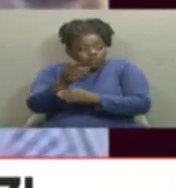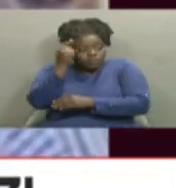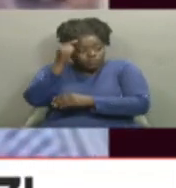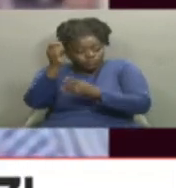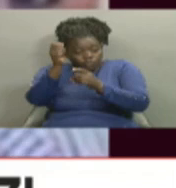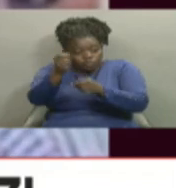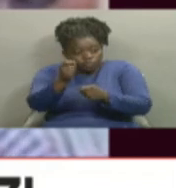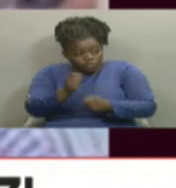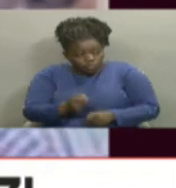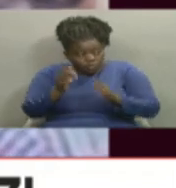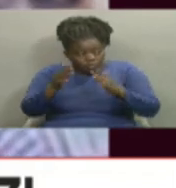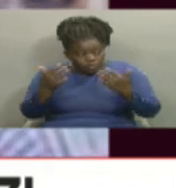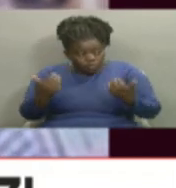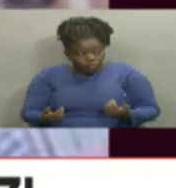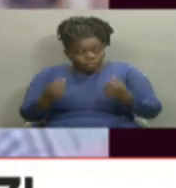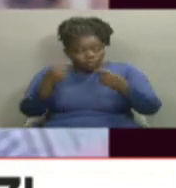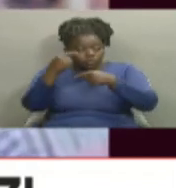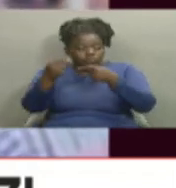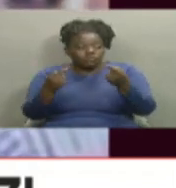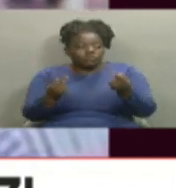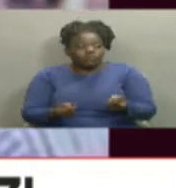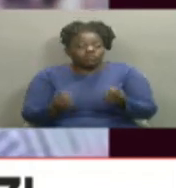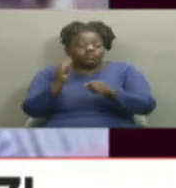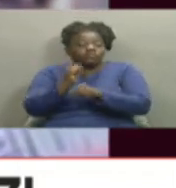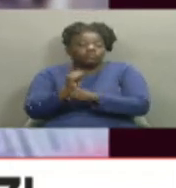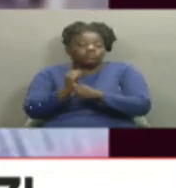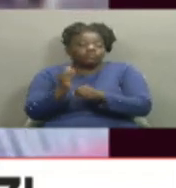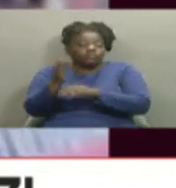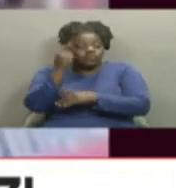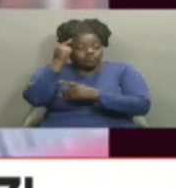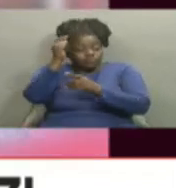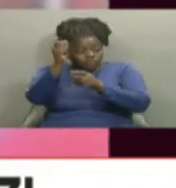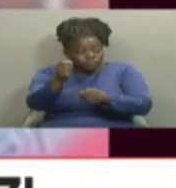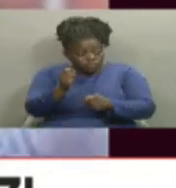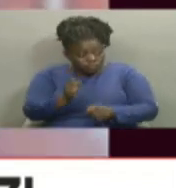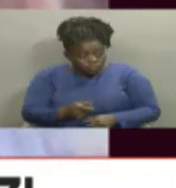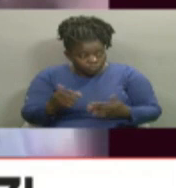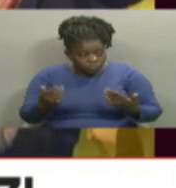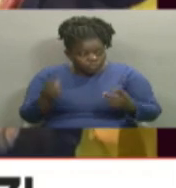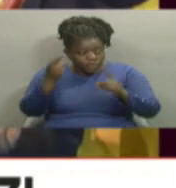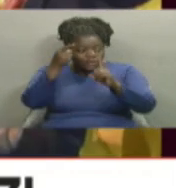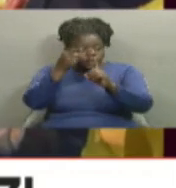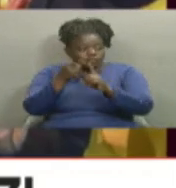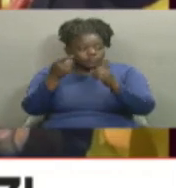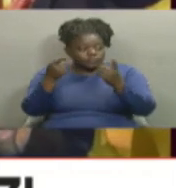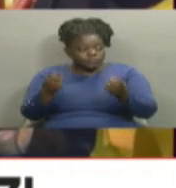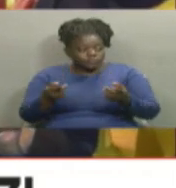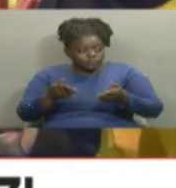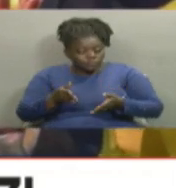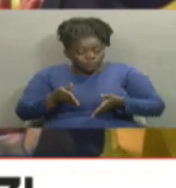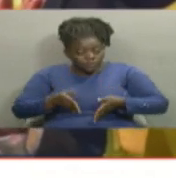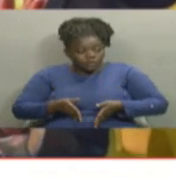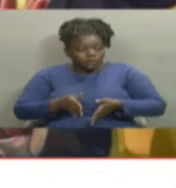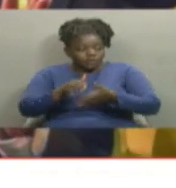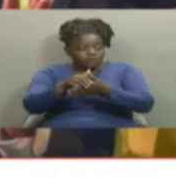Agriculture, and therefore I will continue to discharge the responsibilities of the Minister for Agriculture until... Ruto ya wasa ulicho chebetu, mkwenda